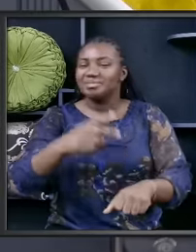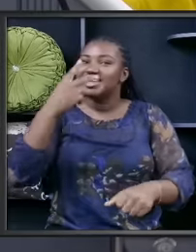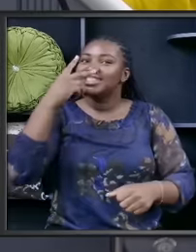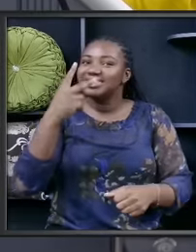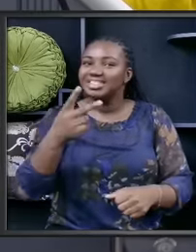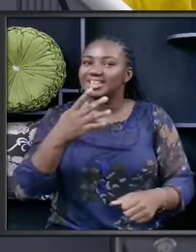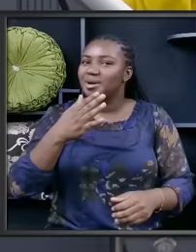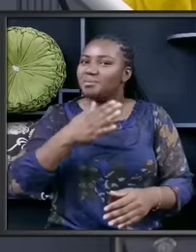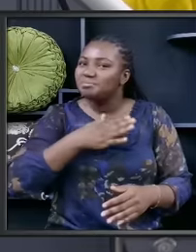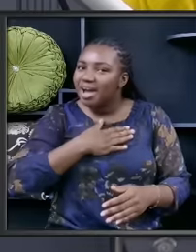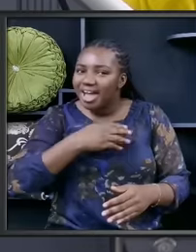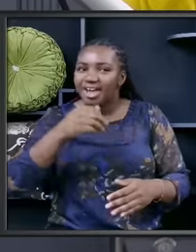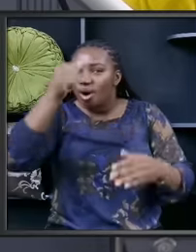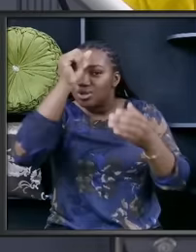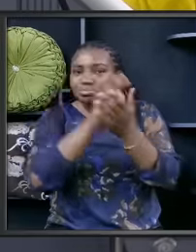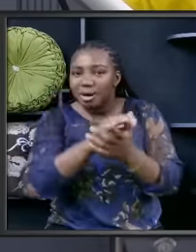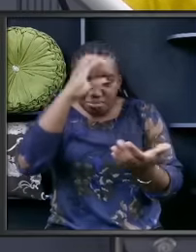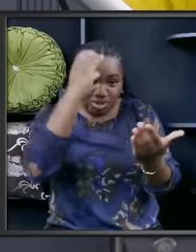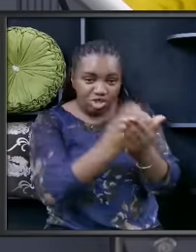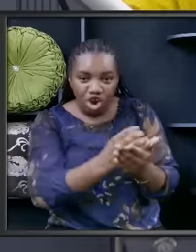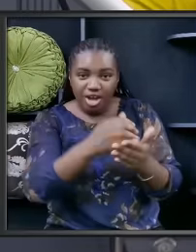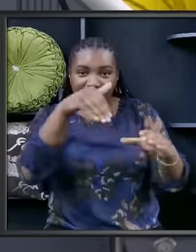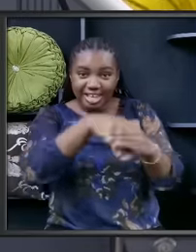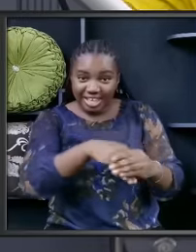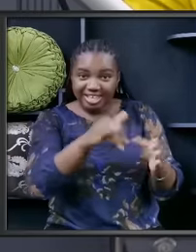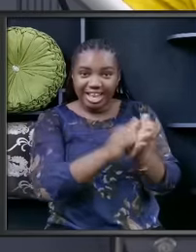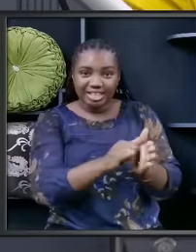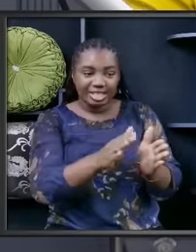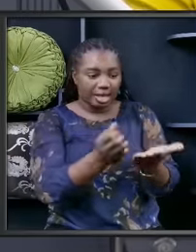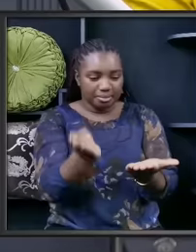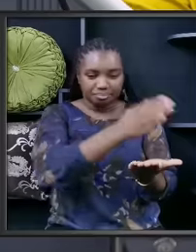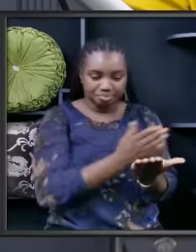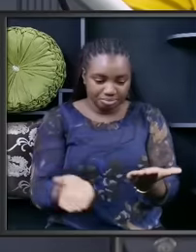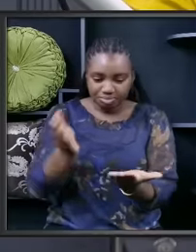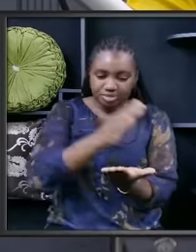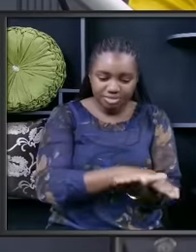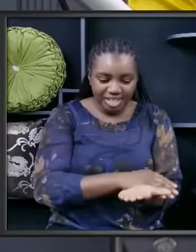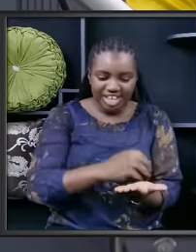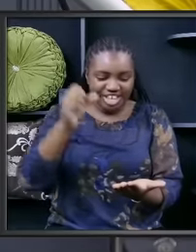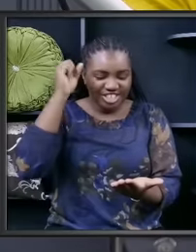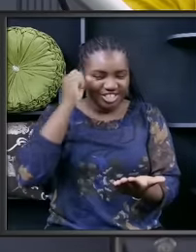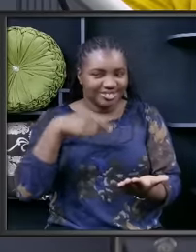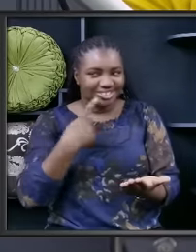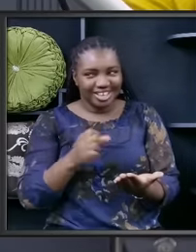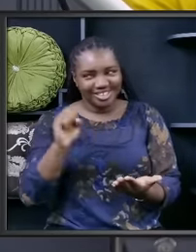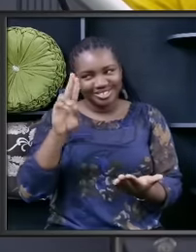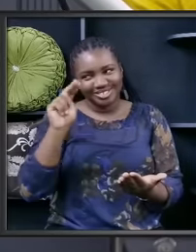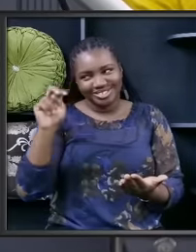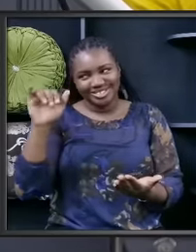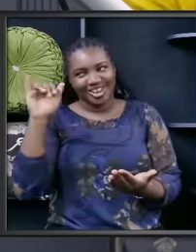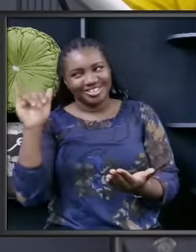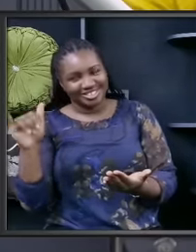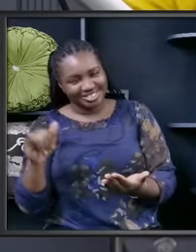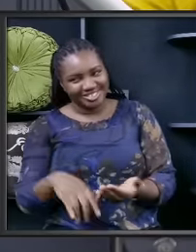dead there? I sit like this. With the watcher. So I go look him. Then after he come tell me,